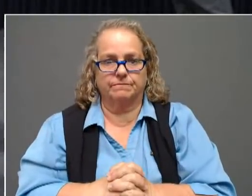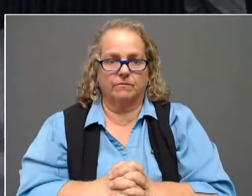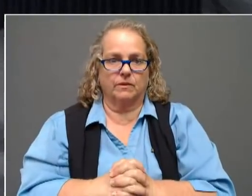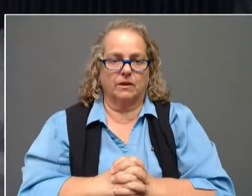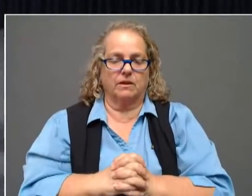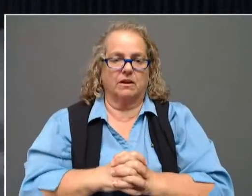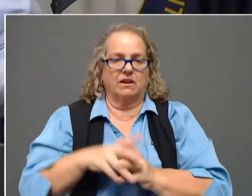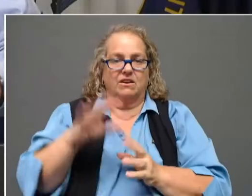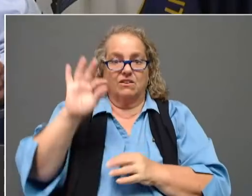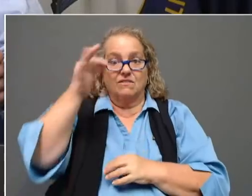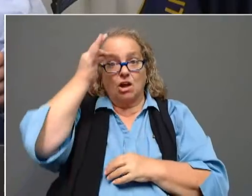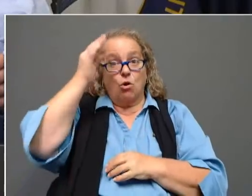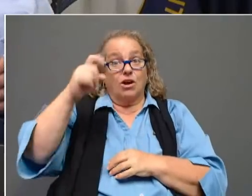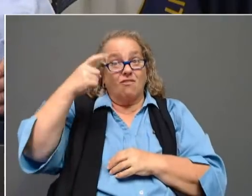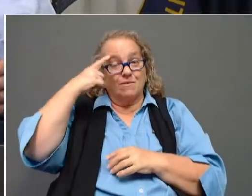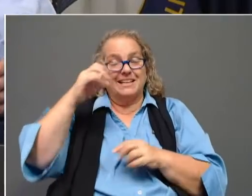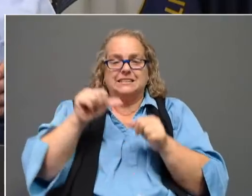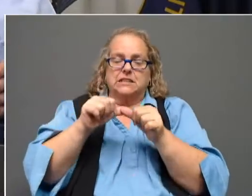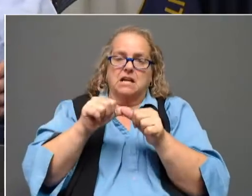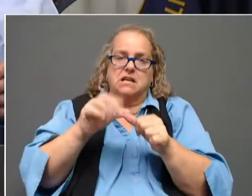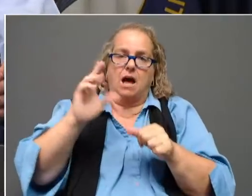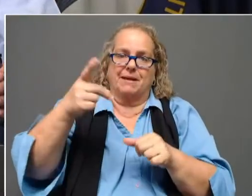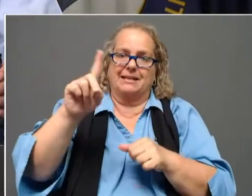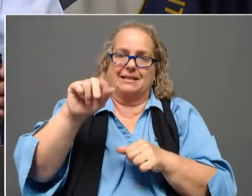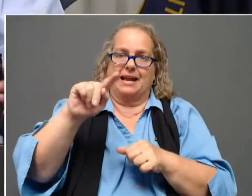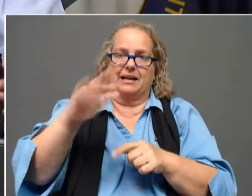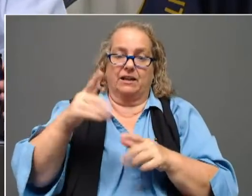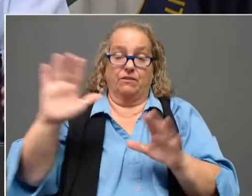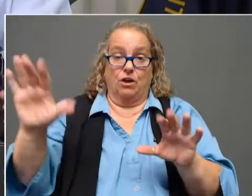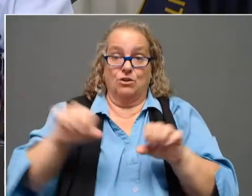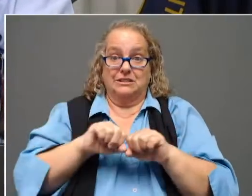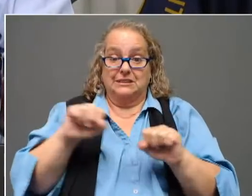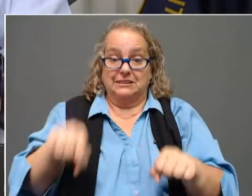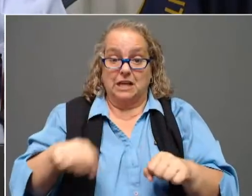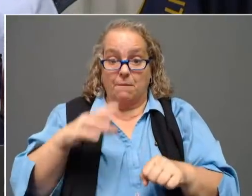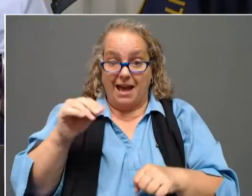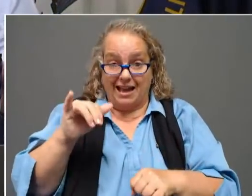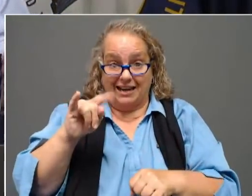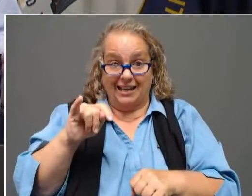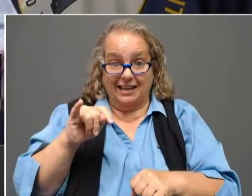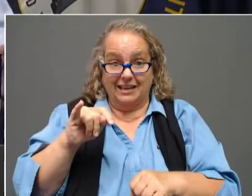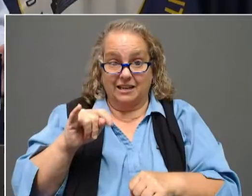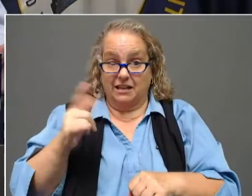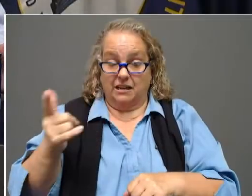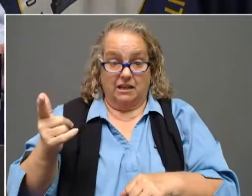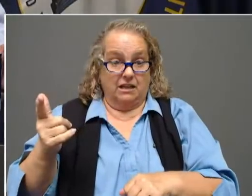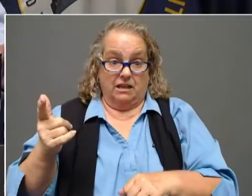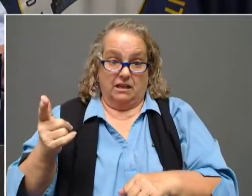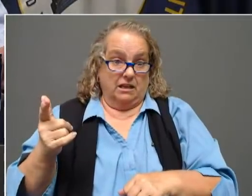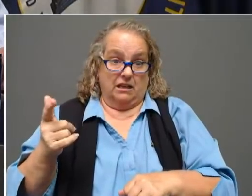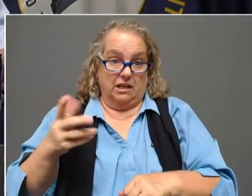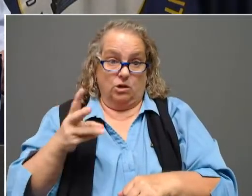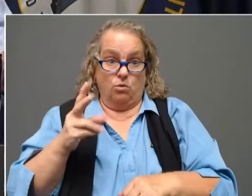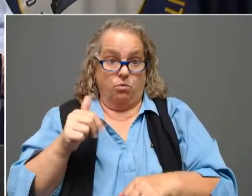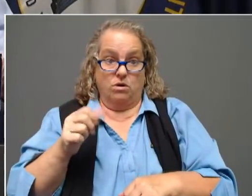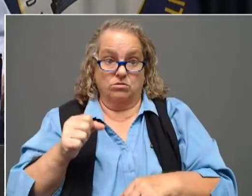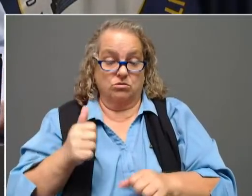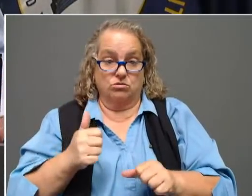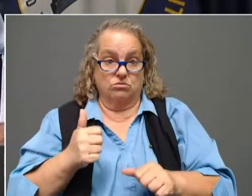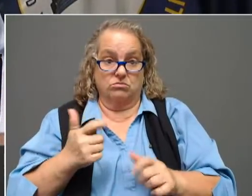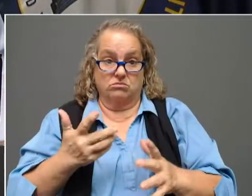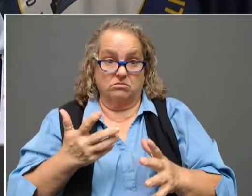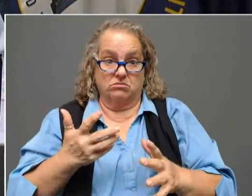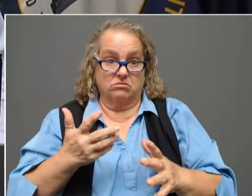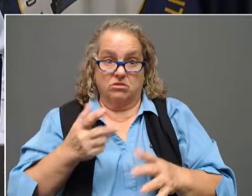government is constantly updating their system, and it outstripped ours 4 or 5 months